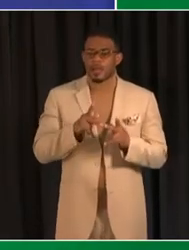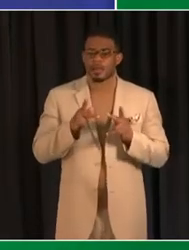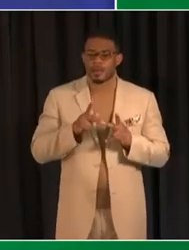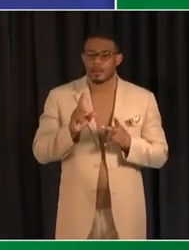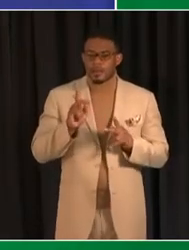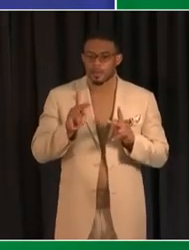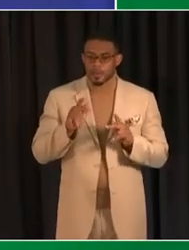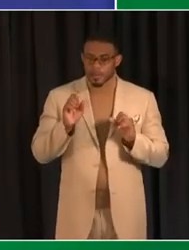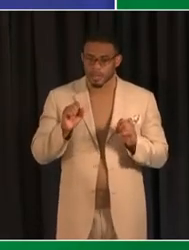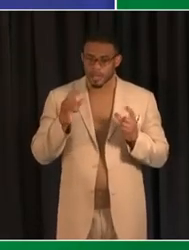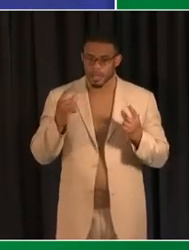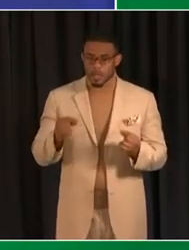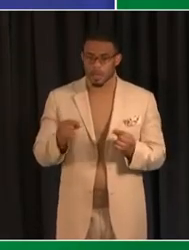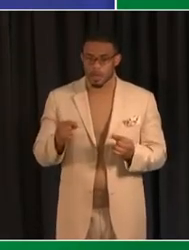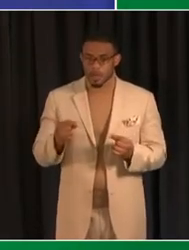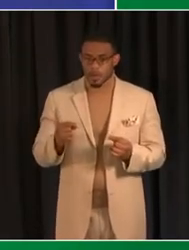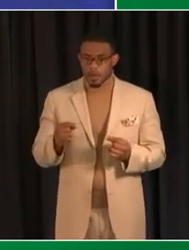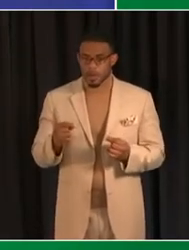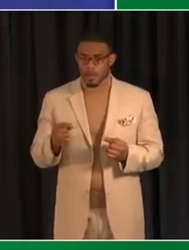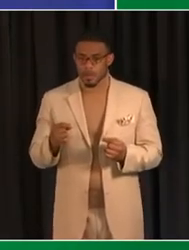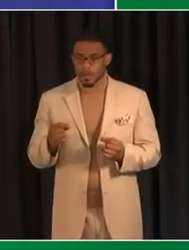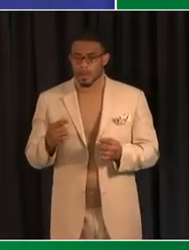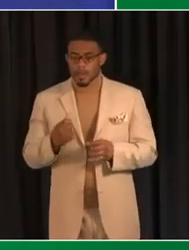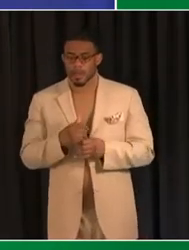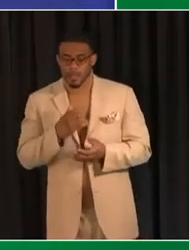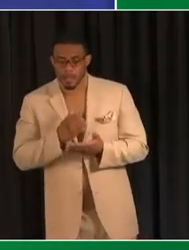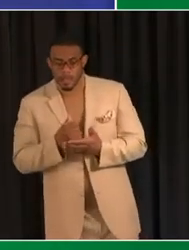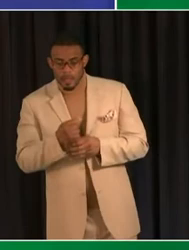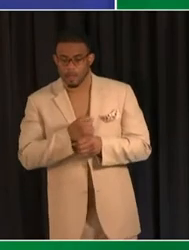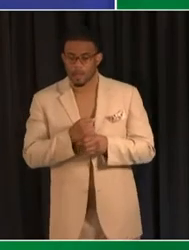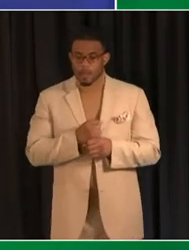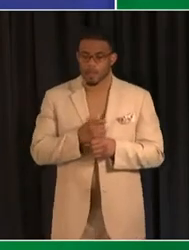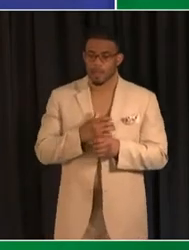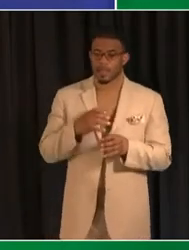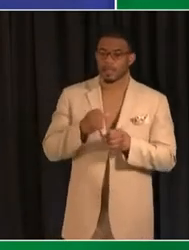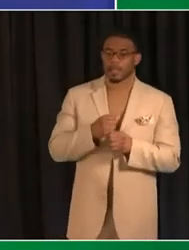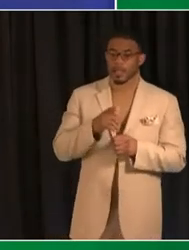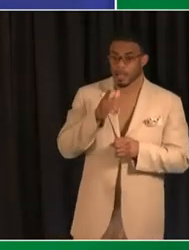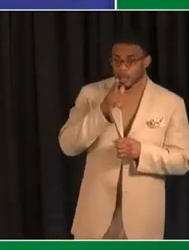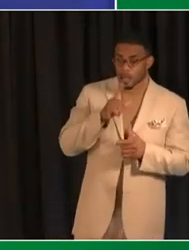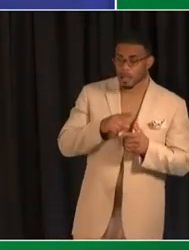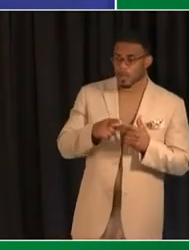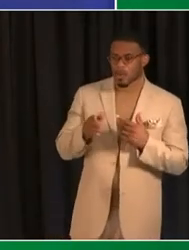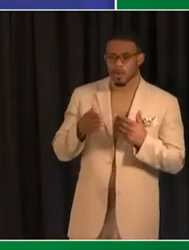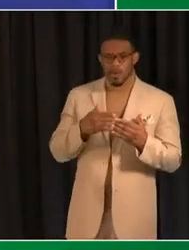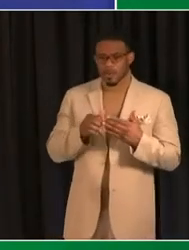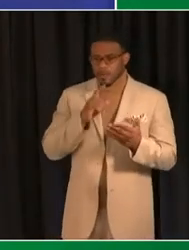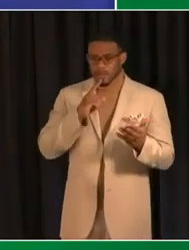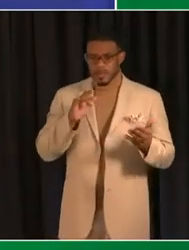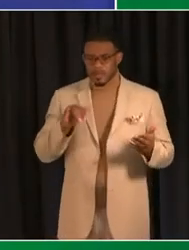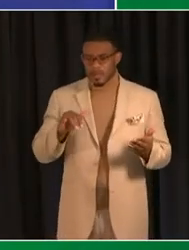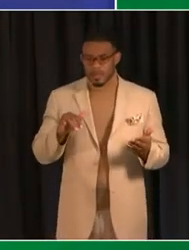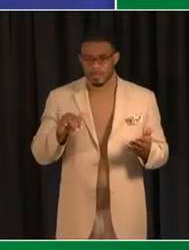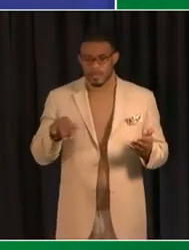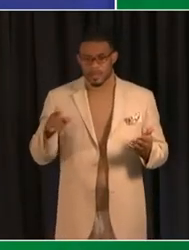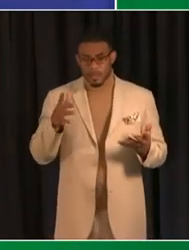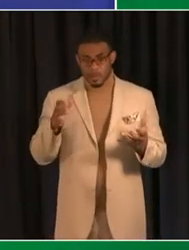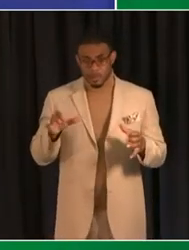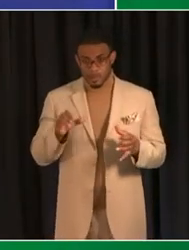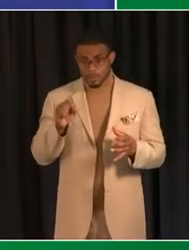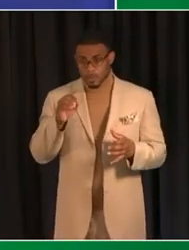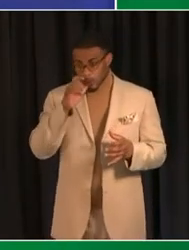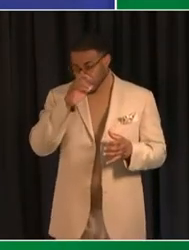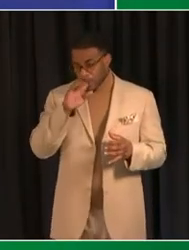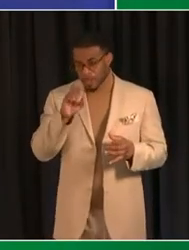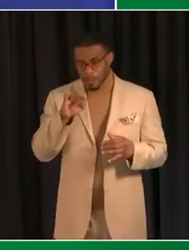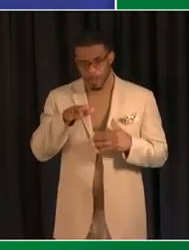are places where people can go and, get a cup of coffee or get a lunch or whatever it is that they